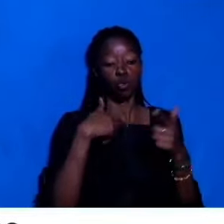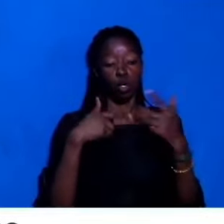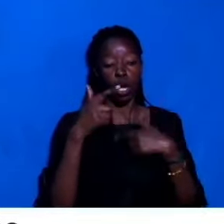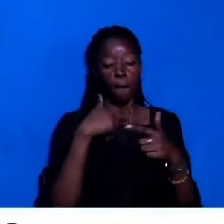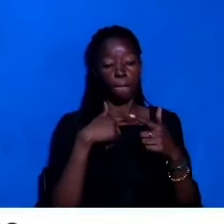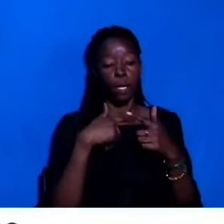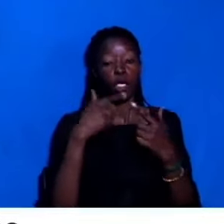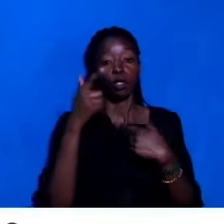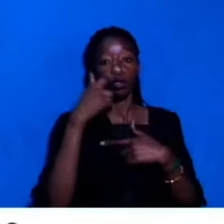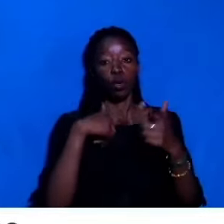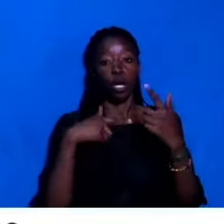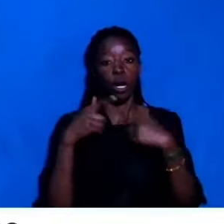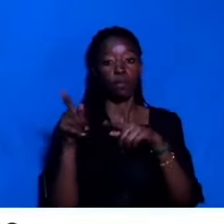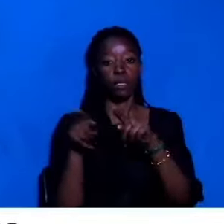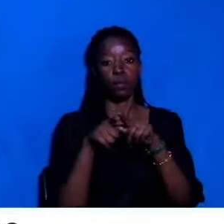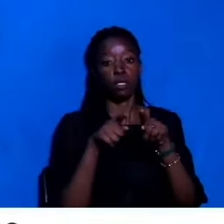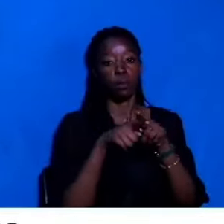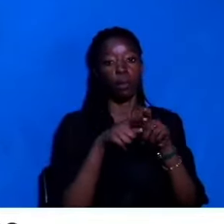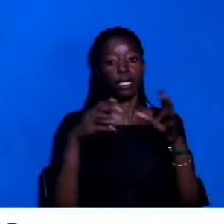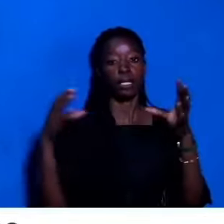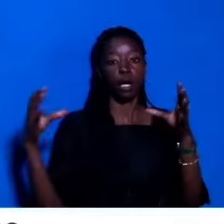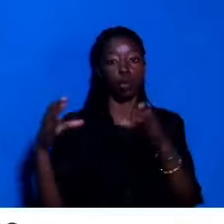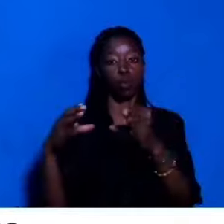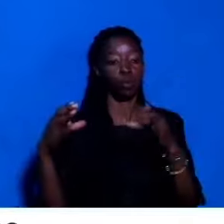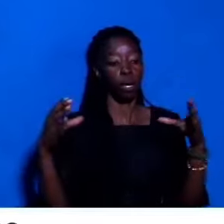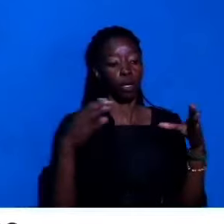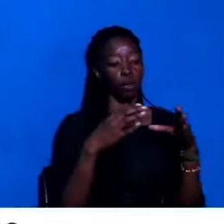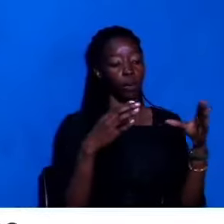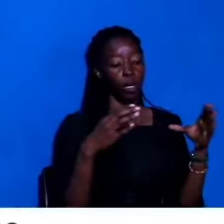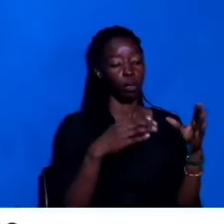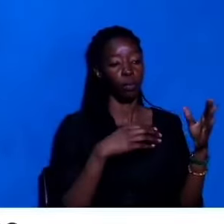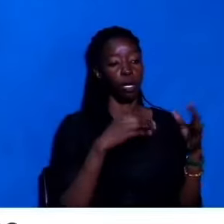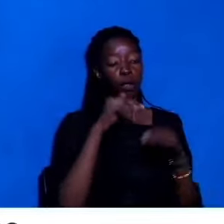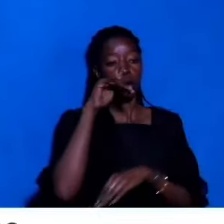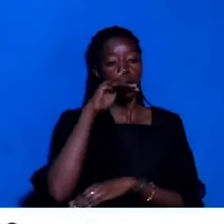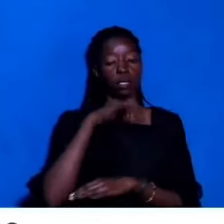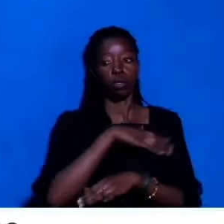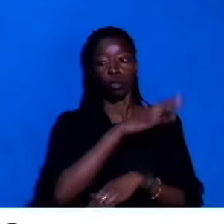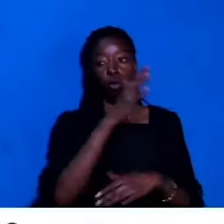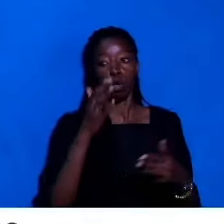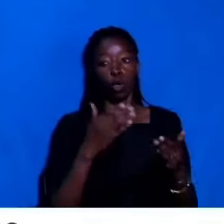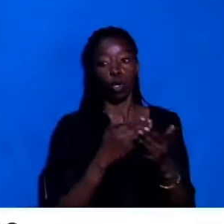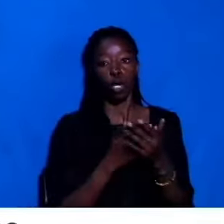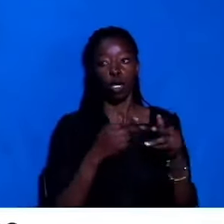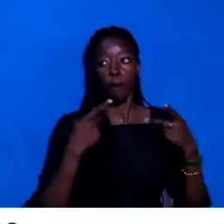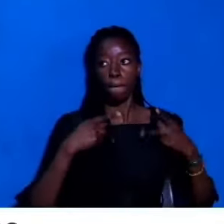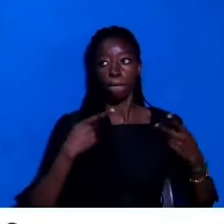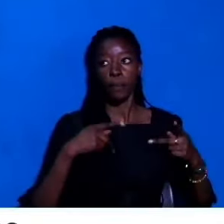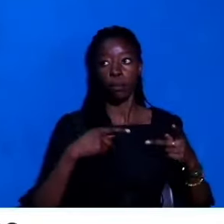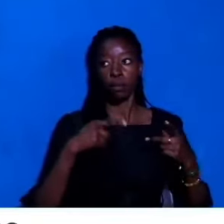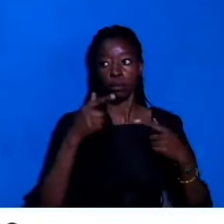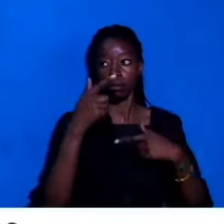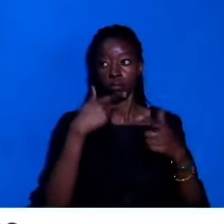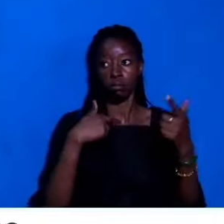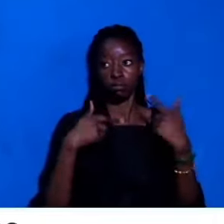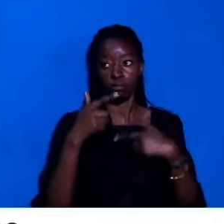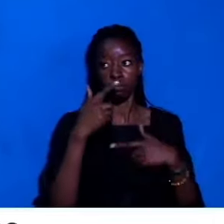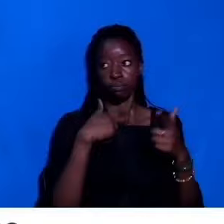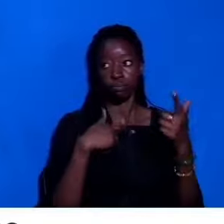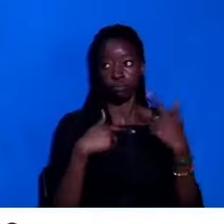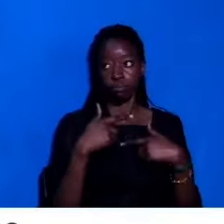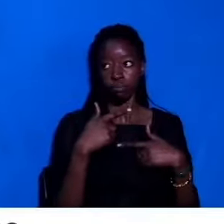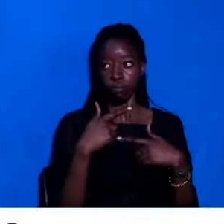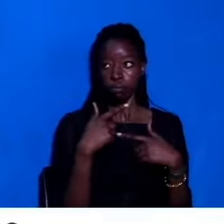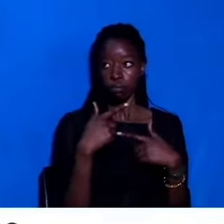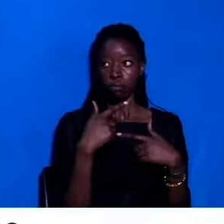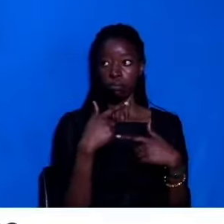group. Maybe we'll ask all those who are here, that is this row and this one and that one, those the three rows, then this team and